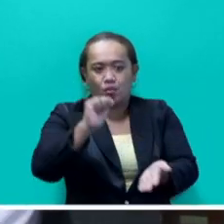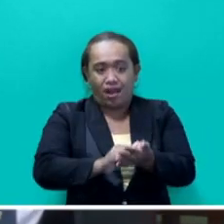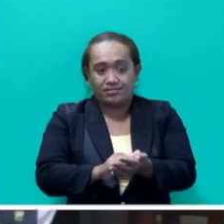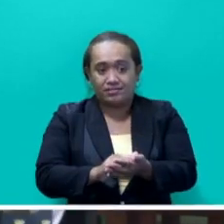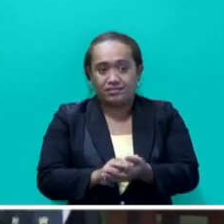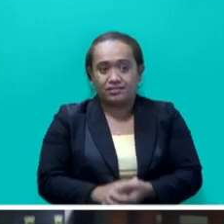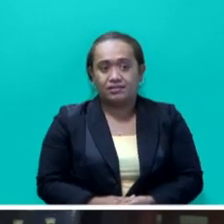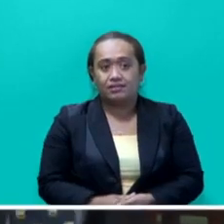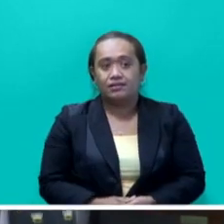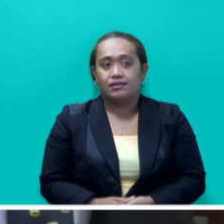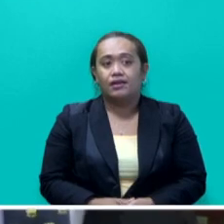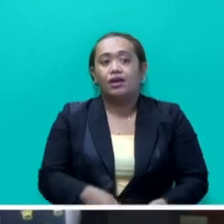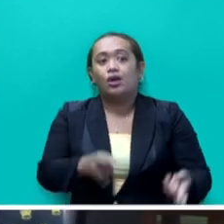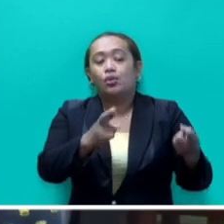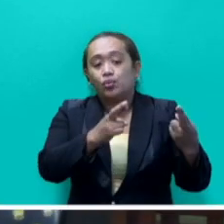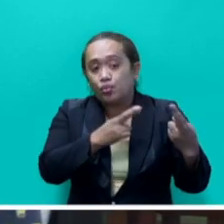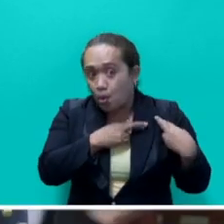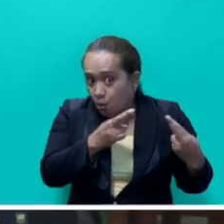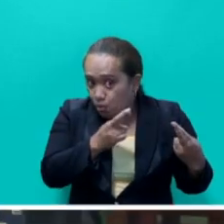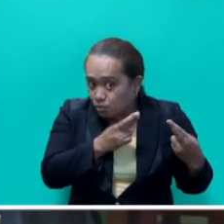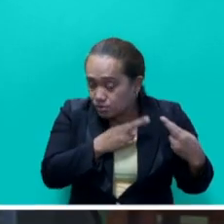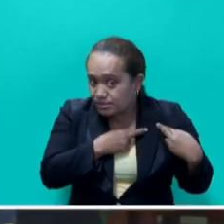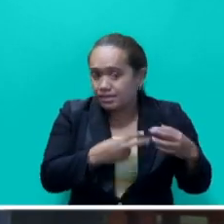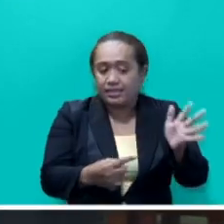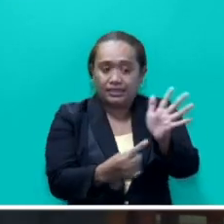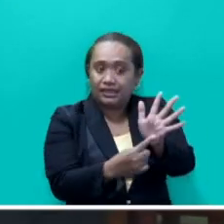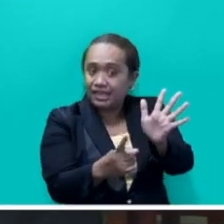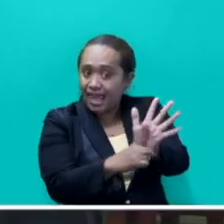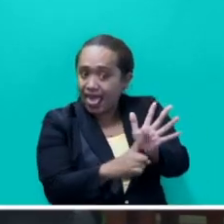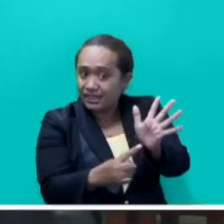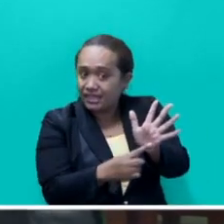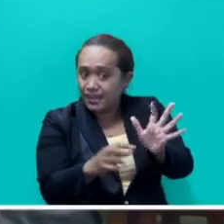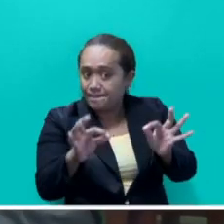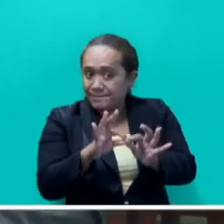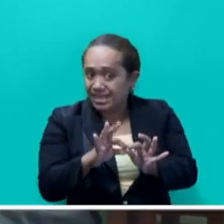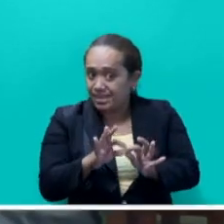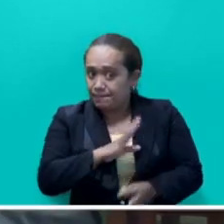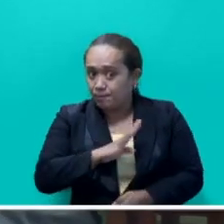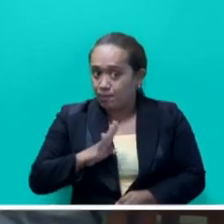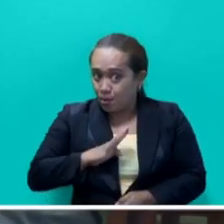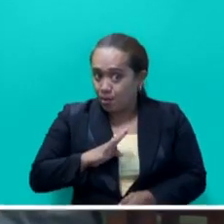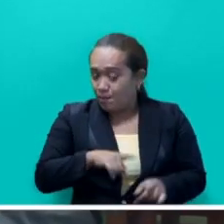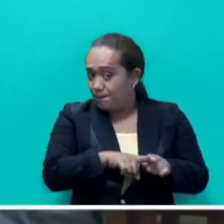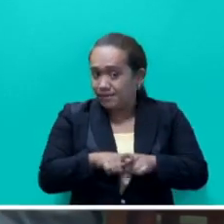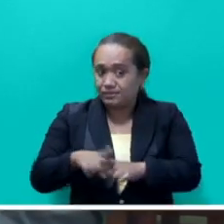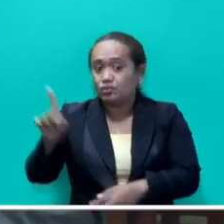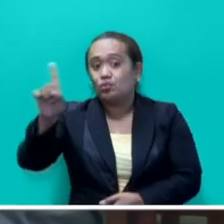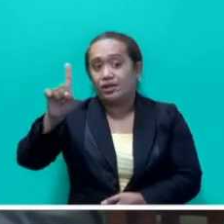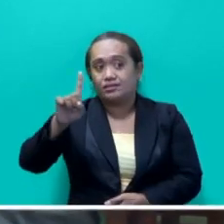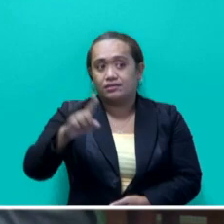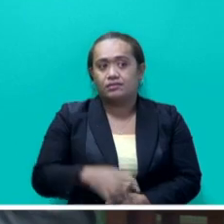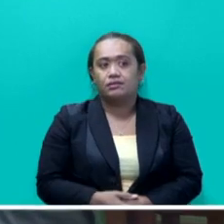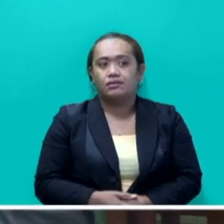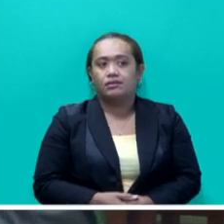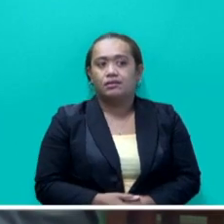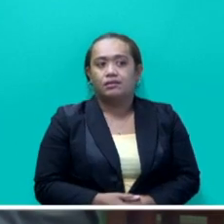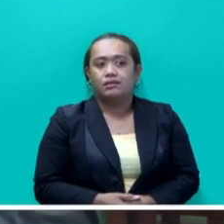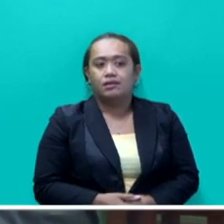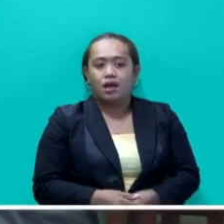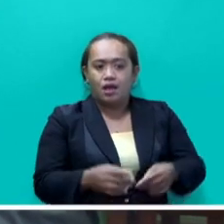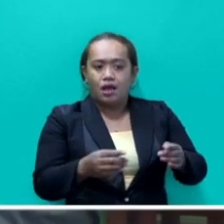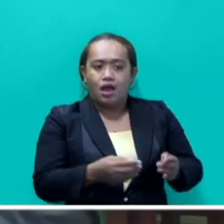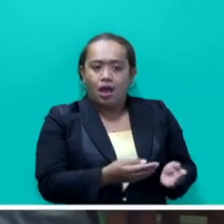the role that TLTB plays within that, the Honorable Leader of the Opposition knows this intimately.